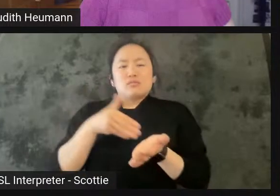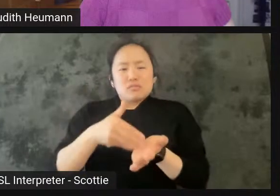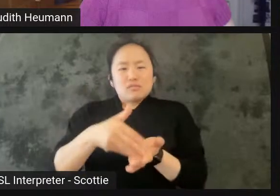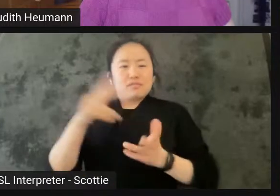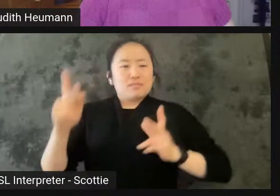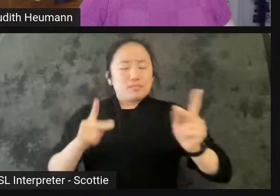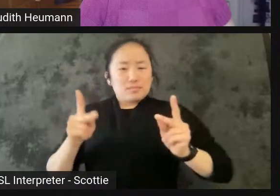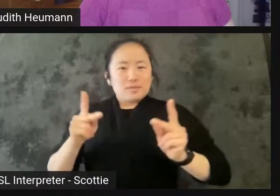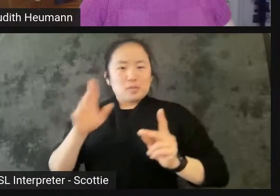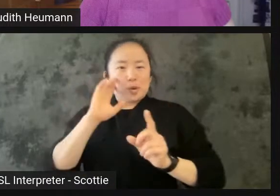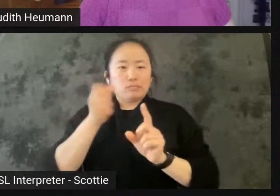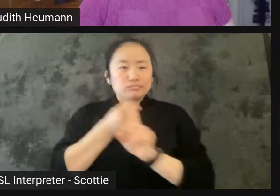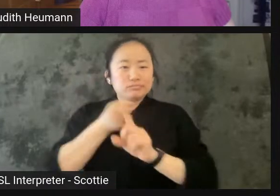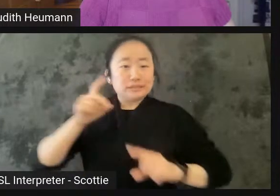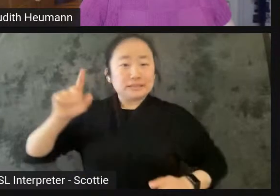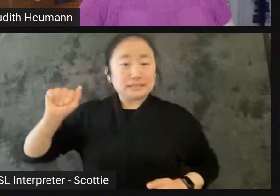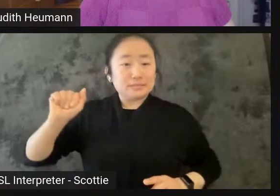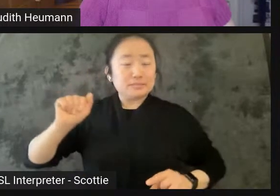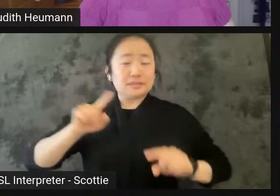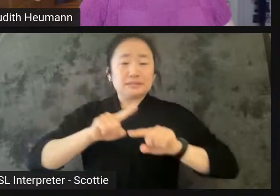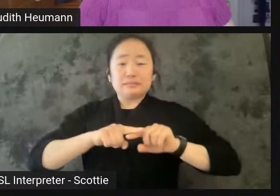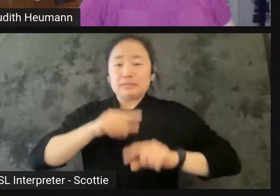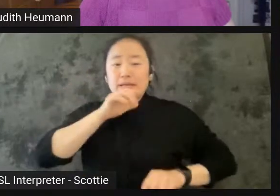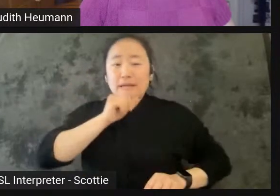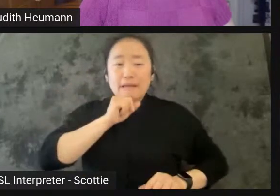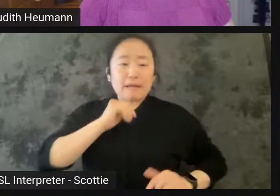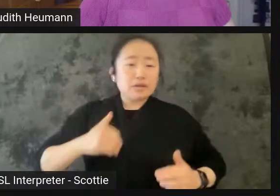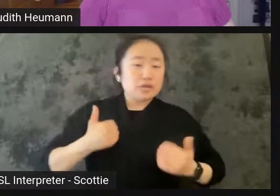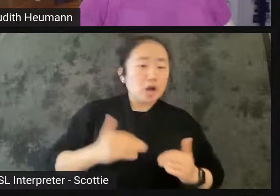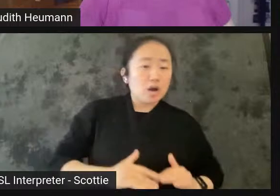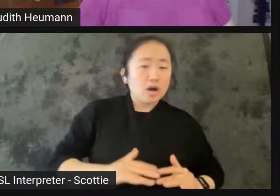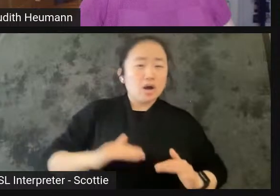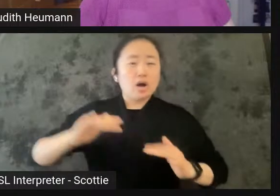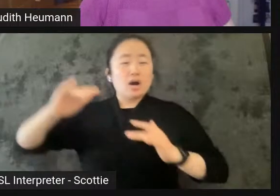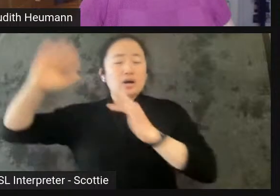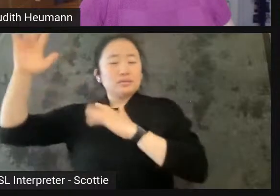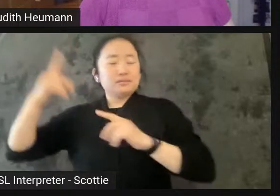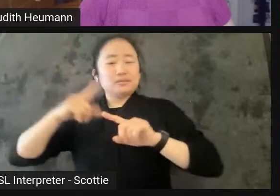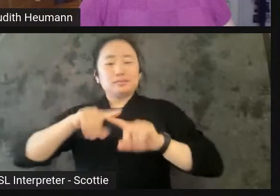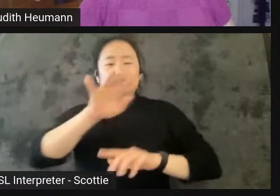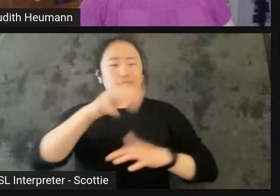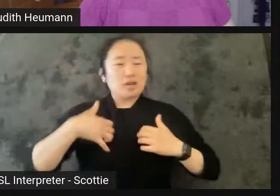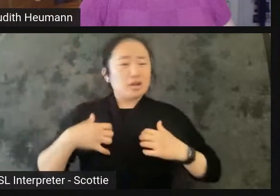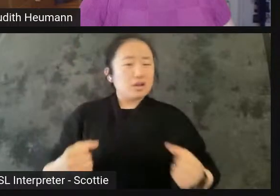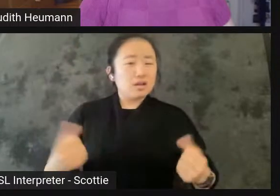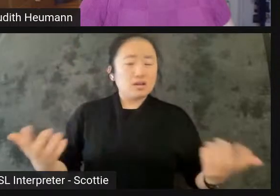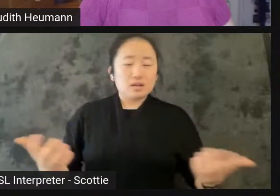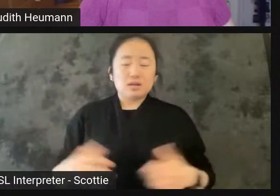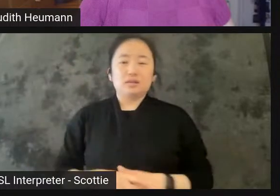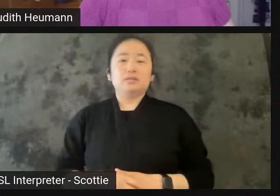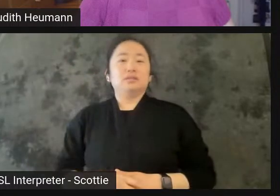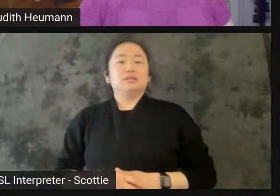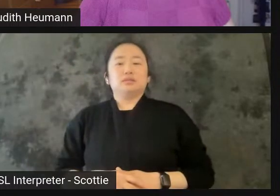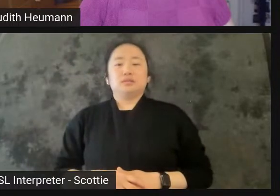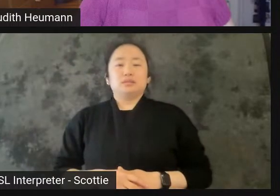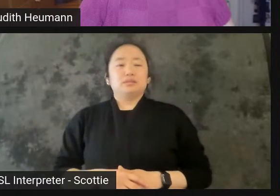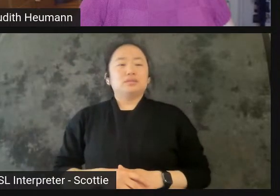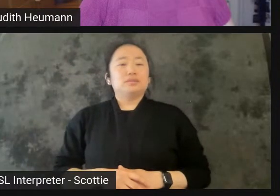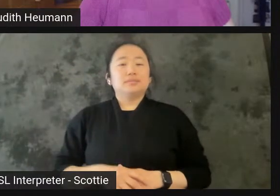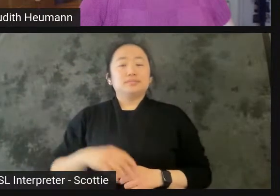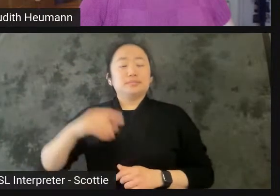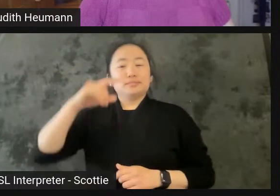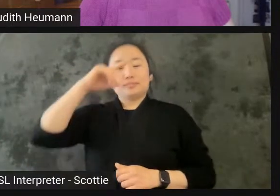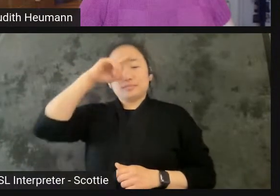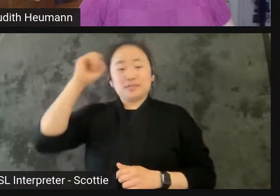at different ages as a result of various medical issues. And that's because of the invisibility of the